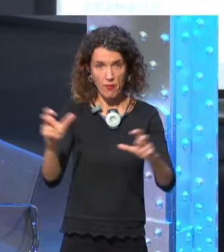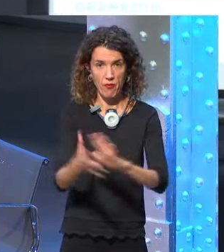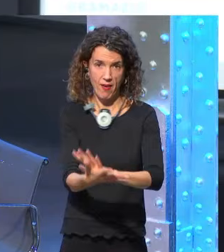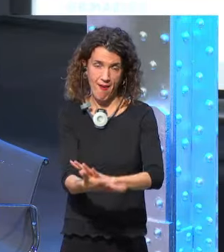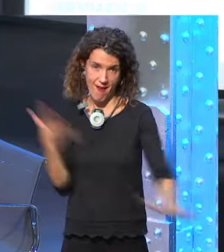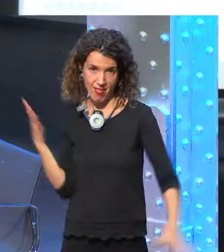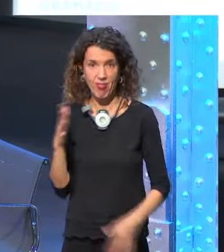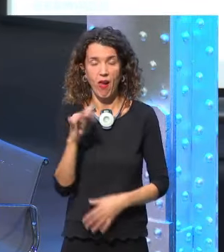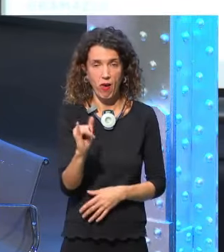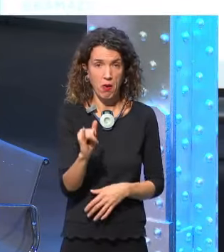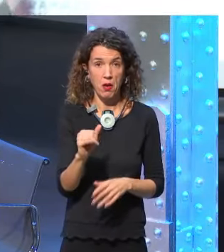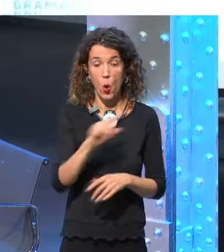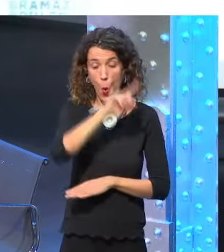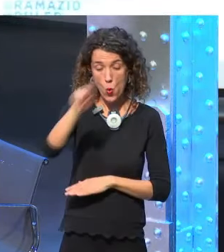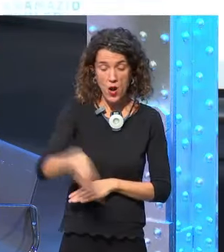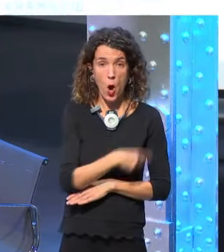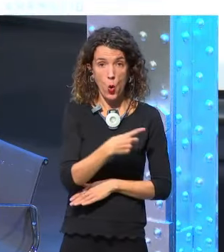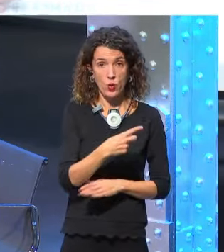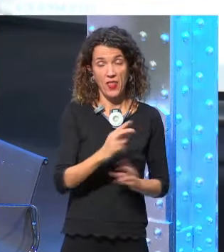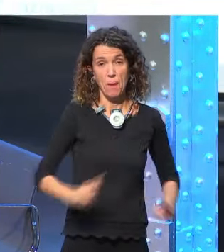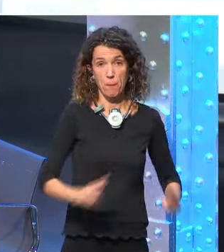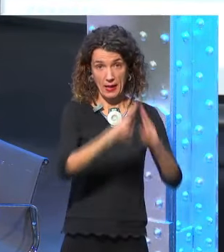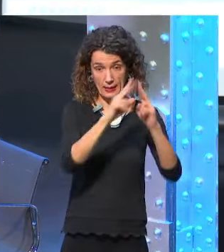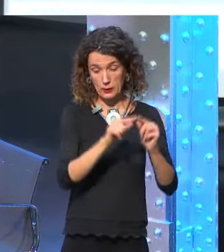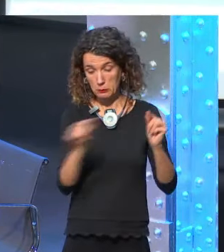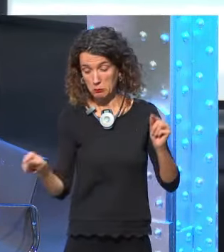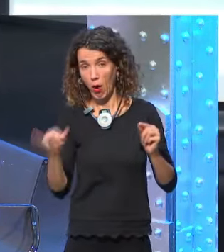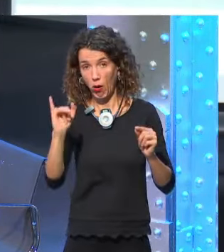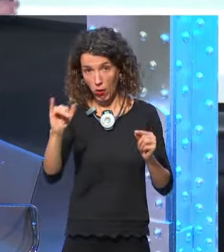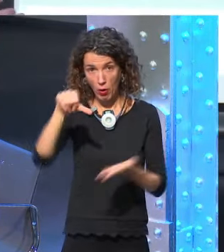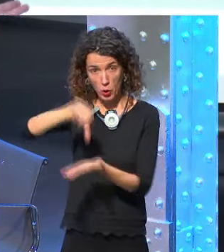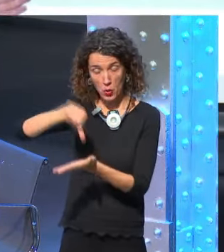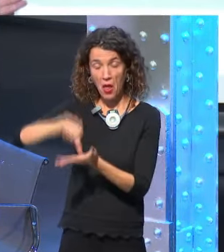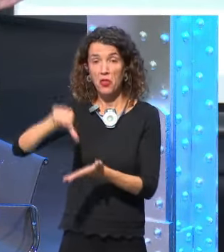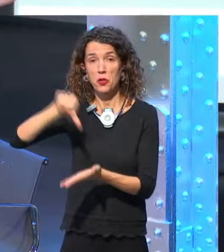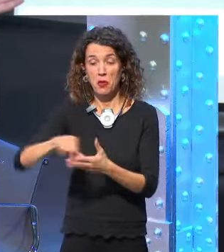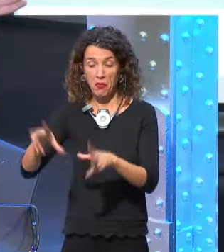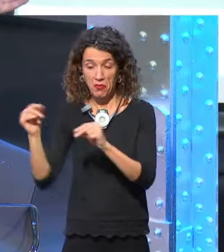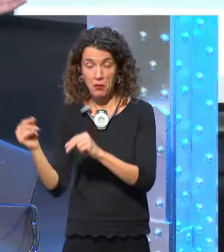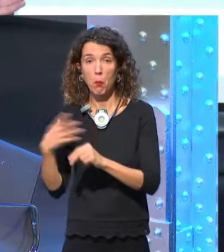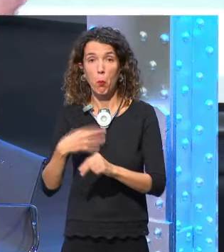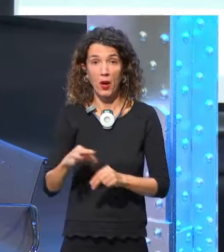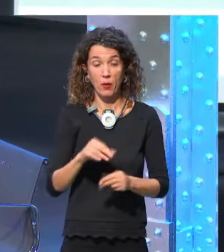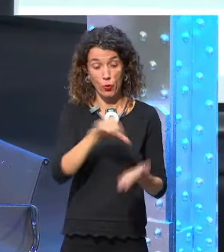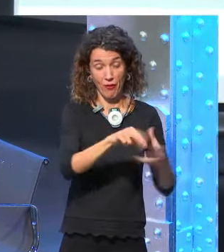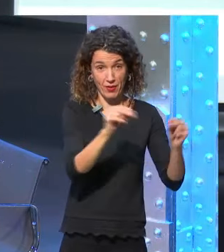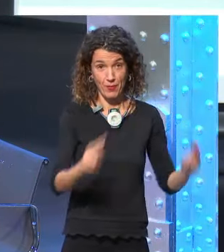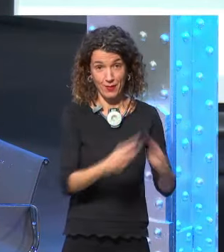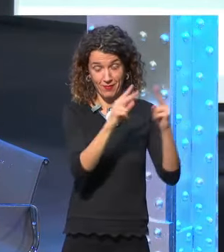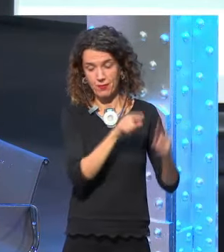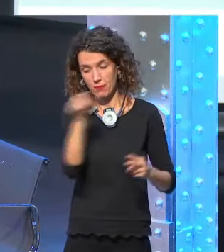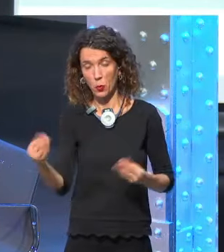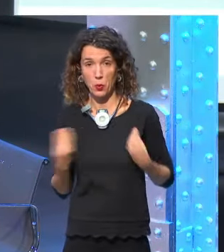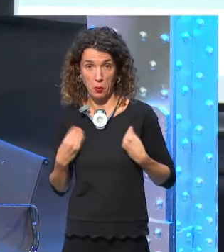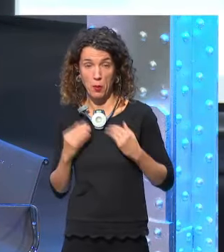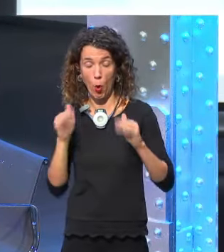hour away from Paris. So you get out of the city, you can live here, you can get into Paris whenever you want. This was kind of